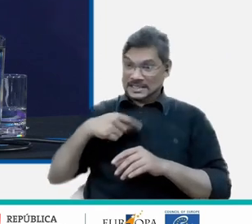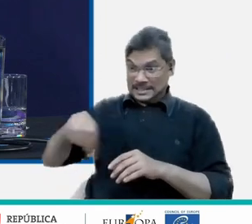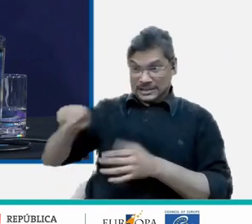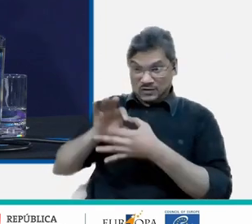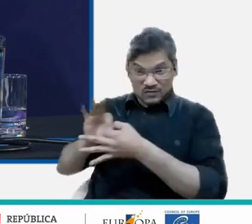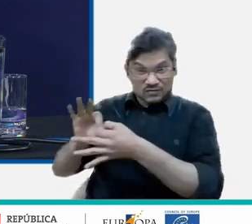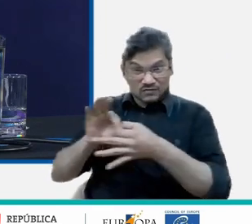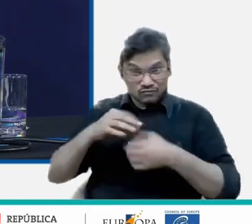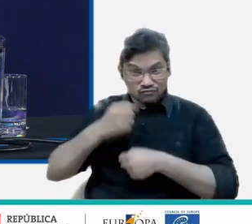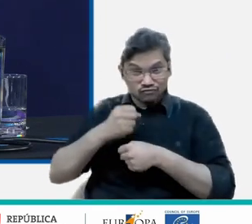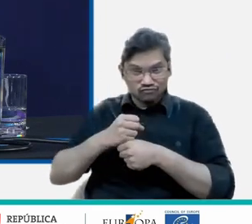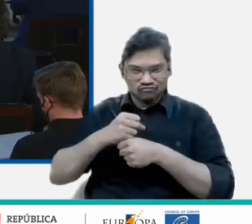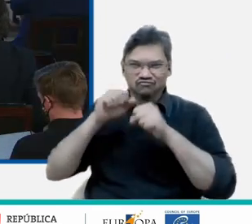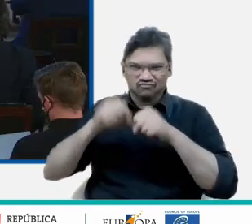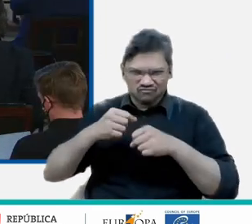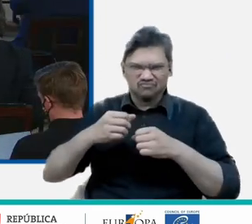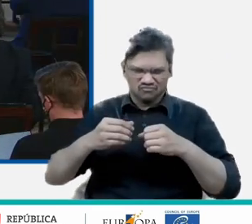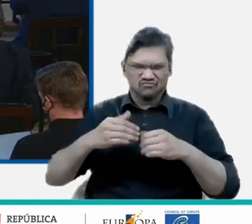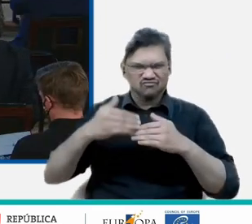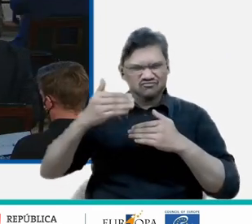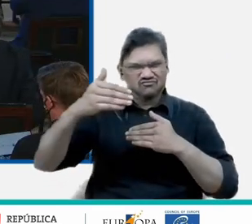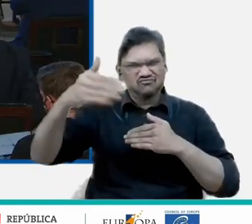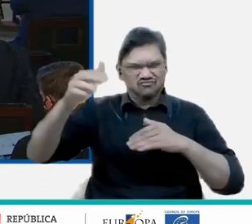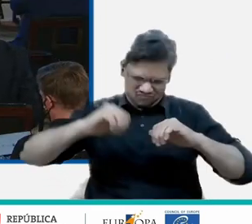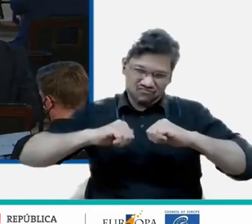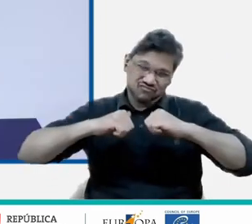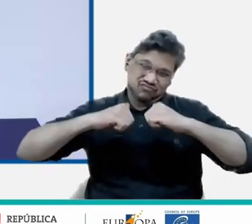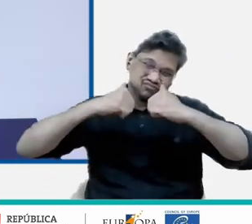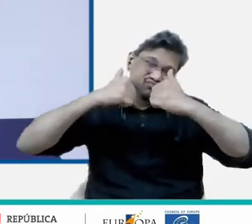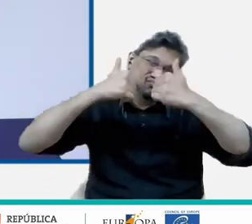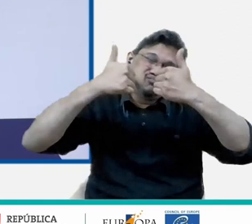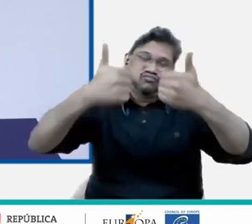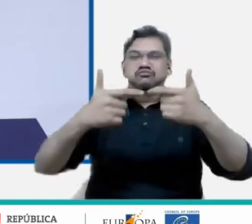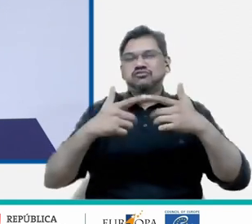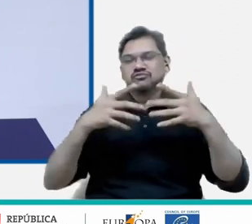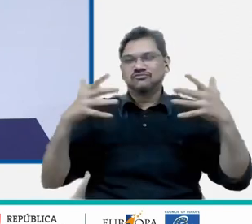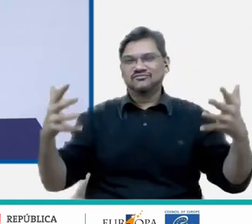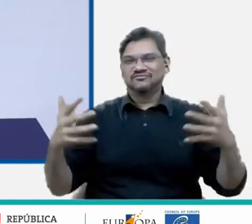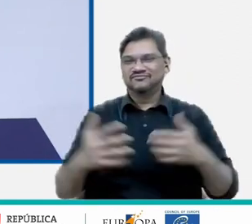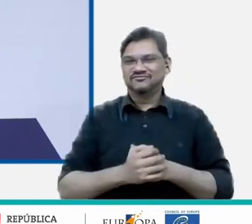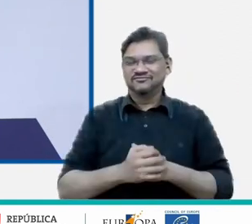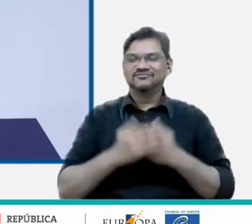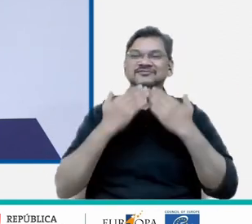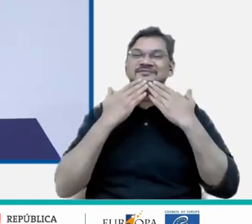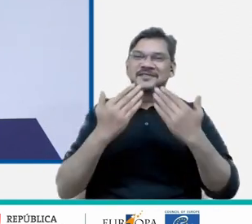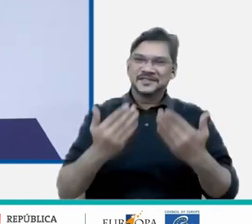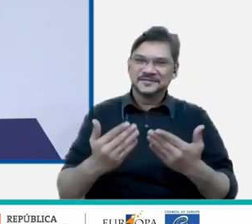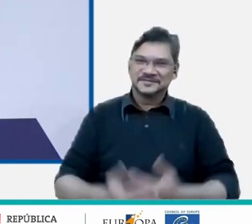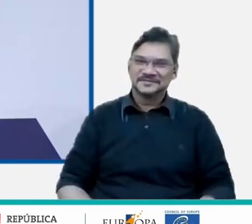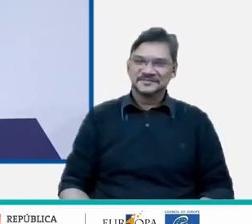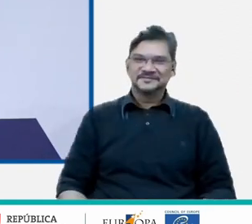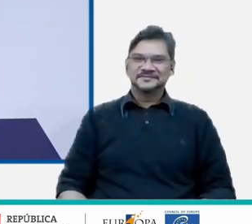you. I agree. Thank you. It's very true. Now we'll go further to Luis, to ask